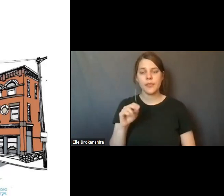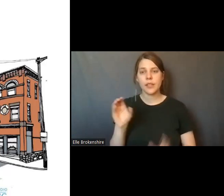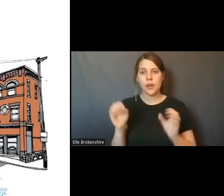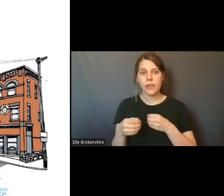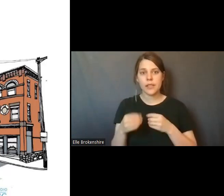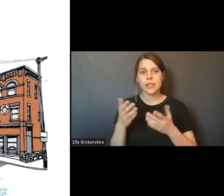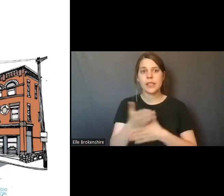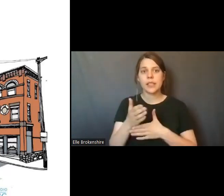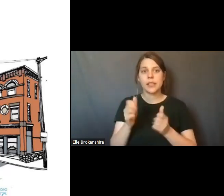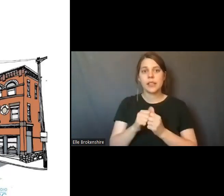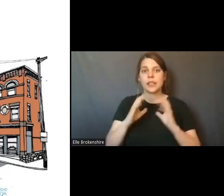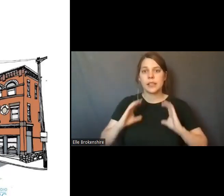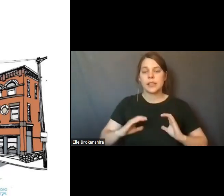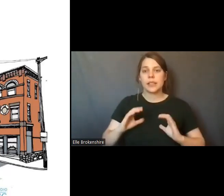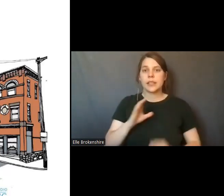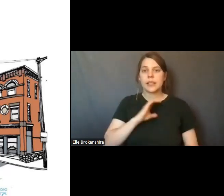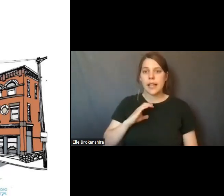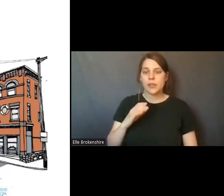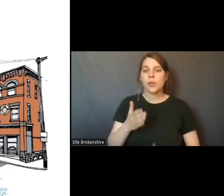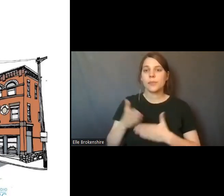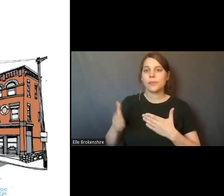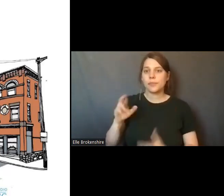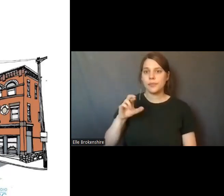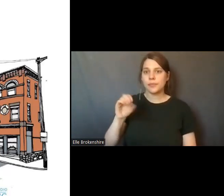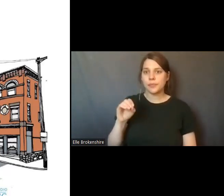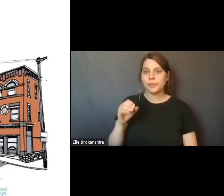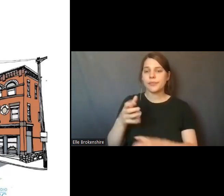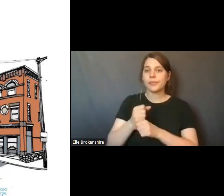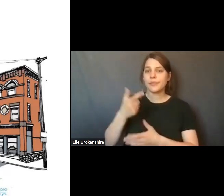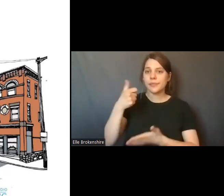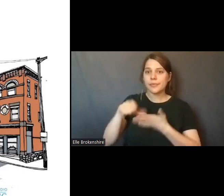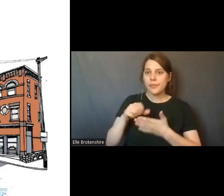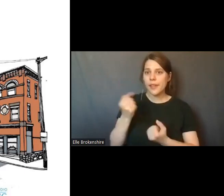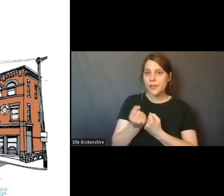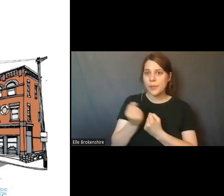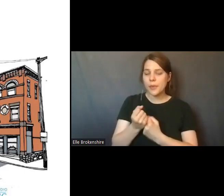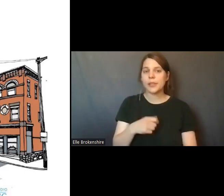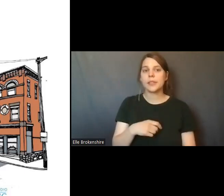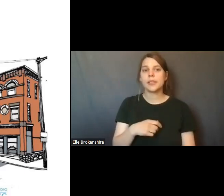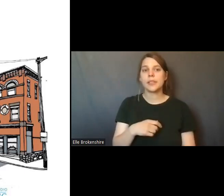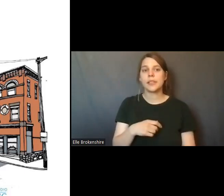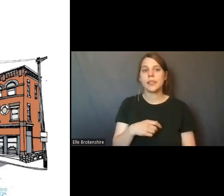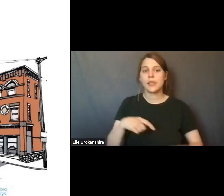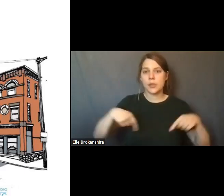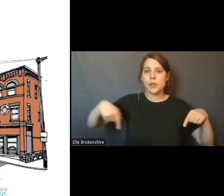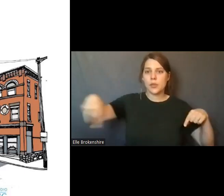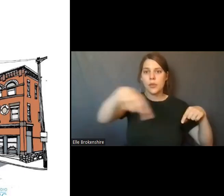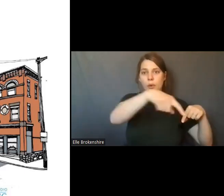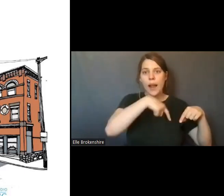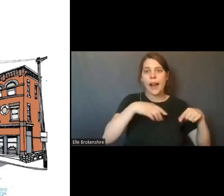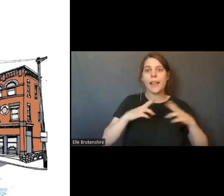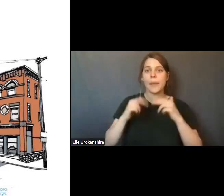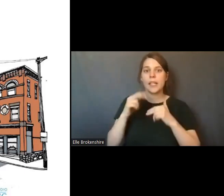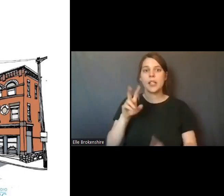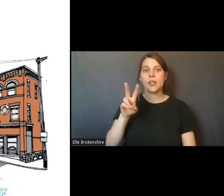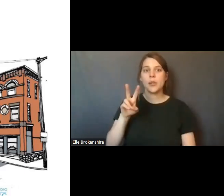Citizens Council, the neighborhood RCO, and they've received a letter of support. The footprint of the building is 2,200 square